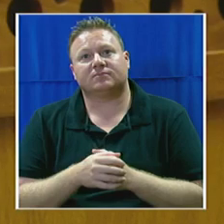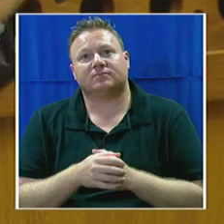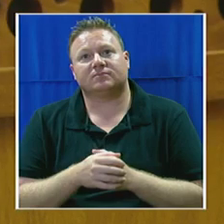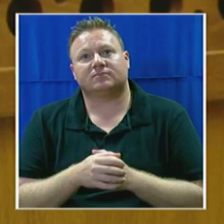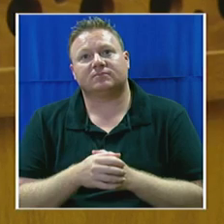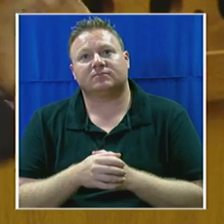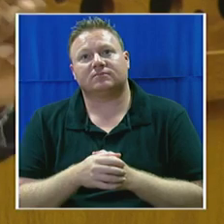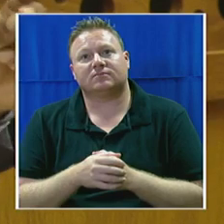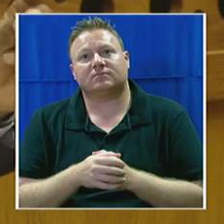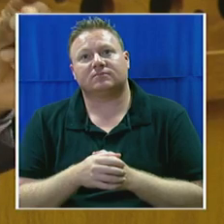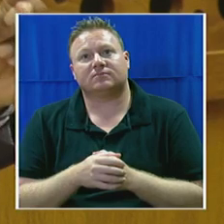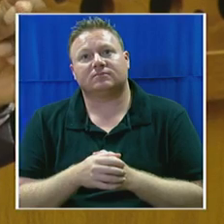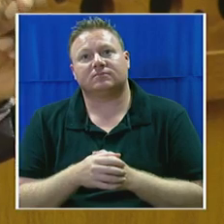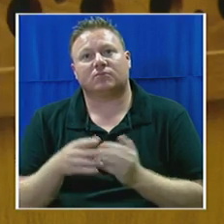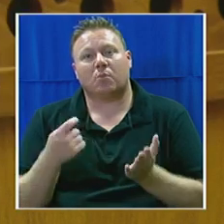You pay